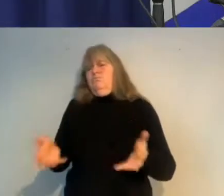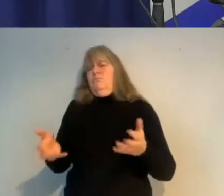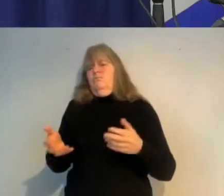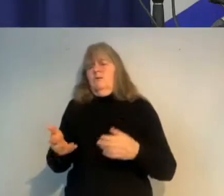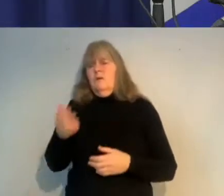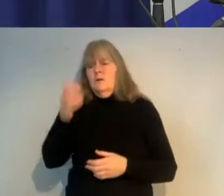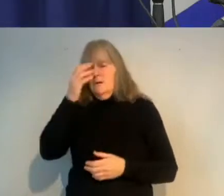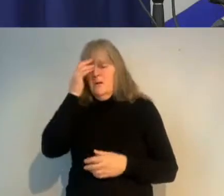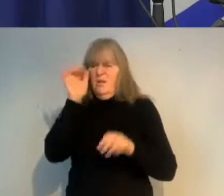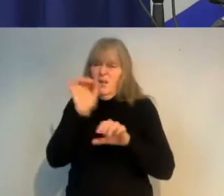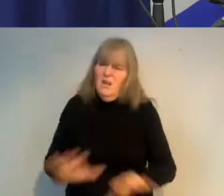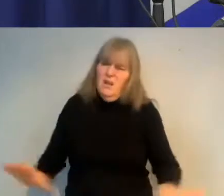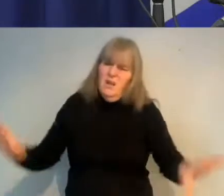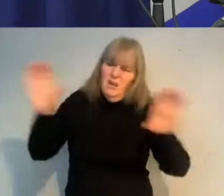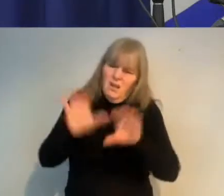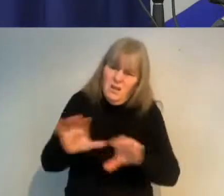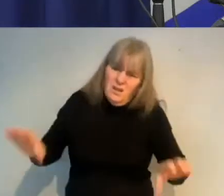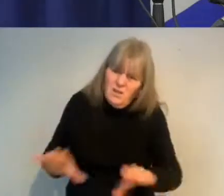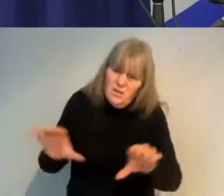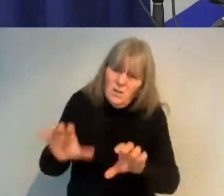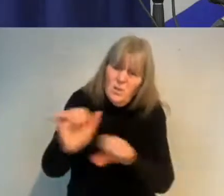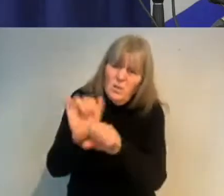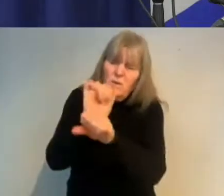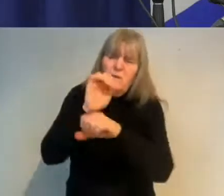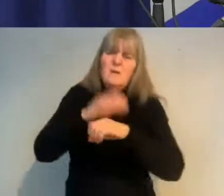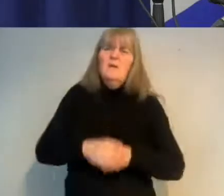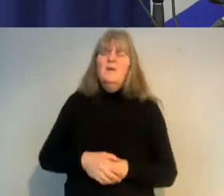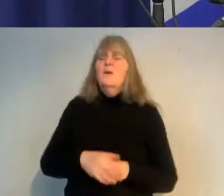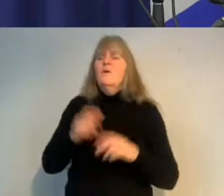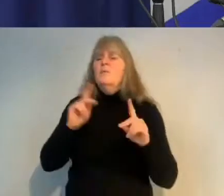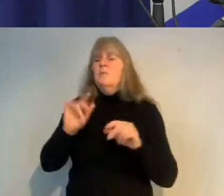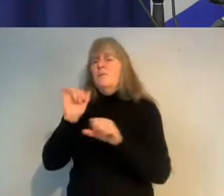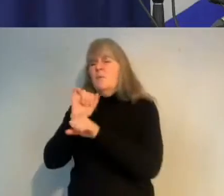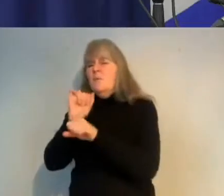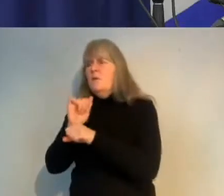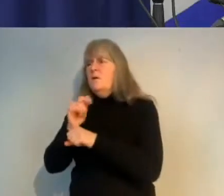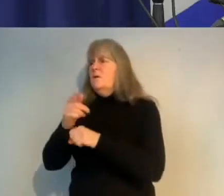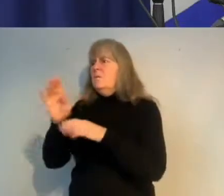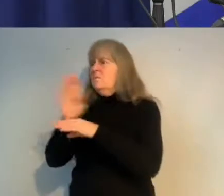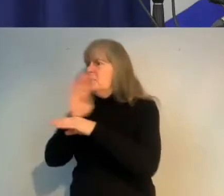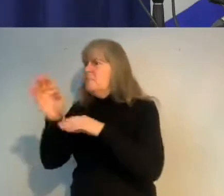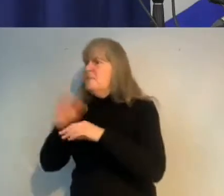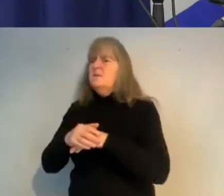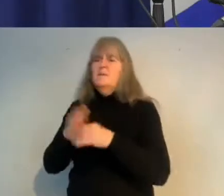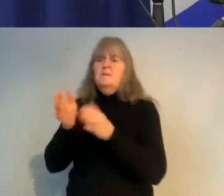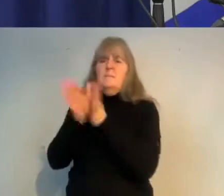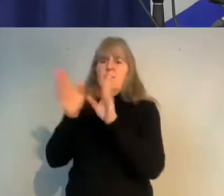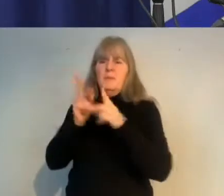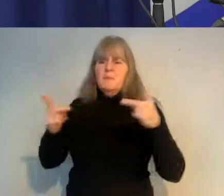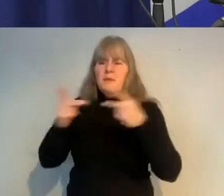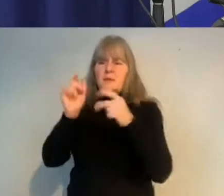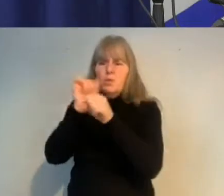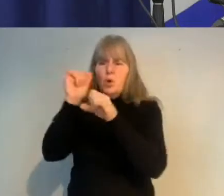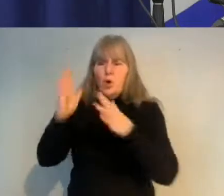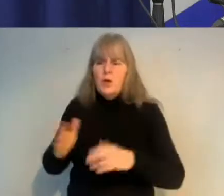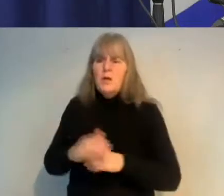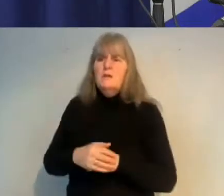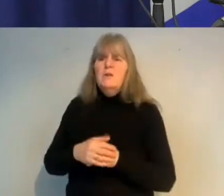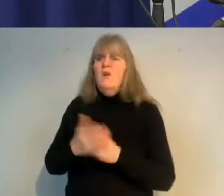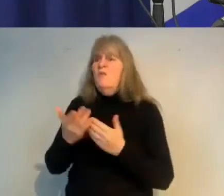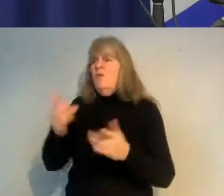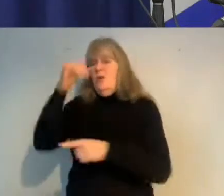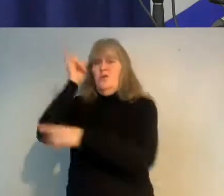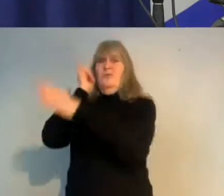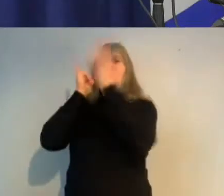the people working at the businesses and in public spaces. Do it for the Yukon. It's important to recognize